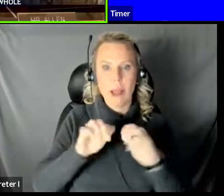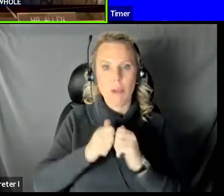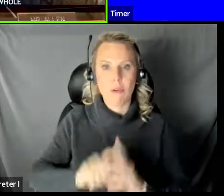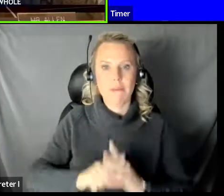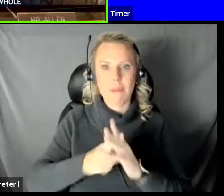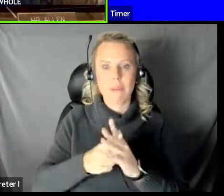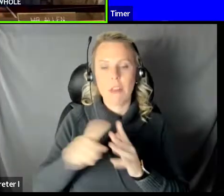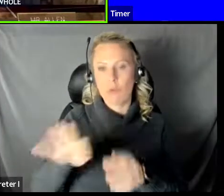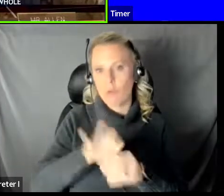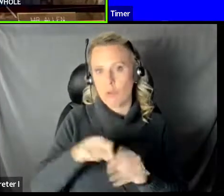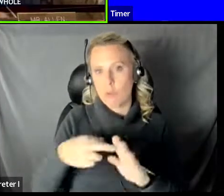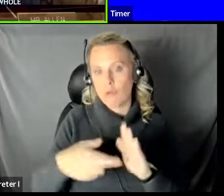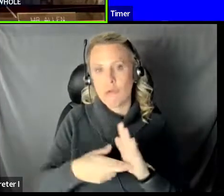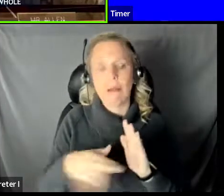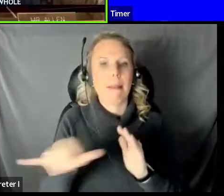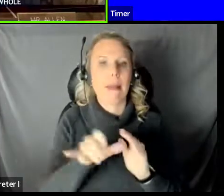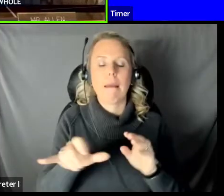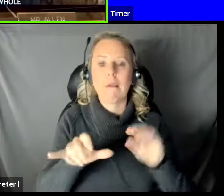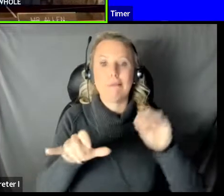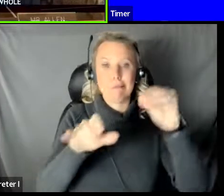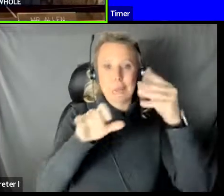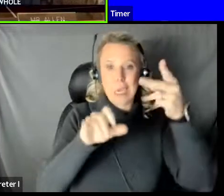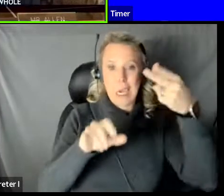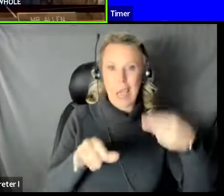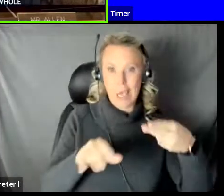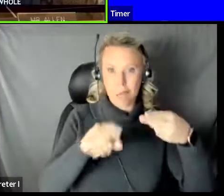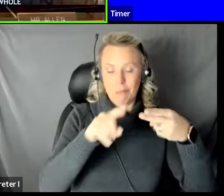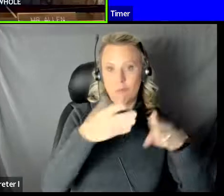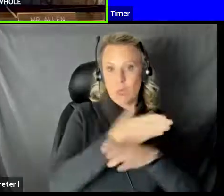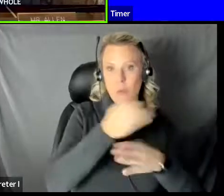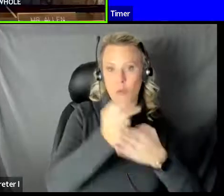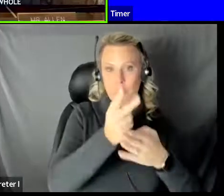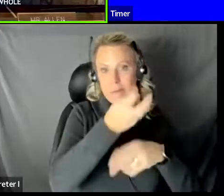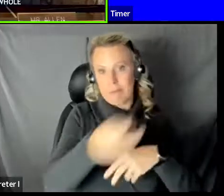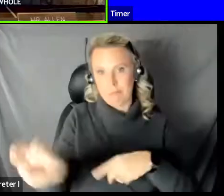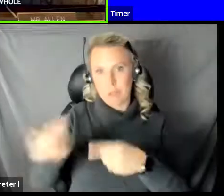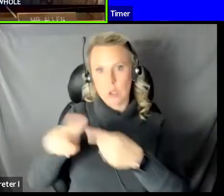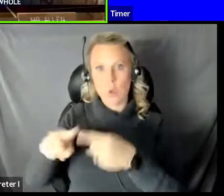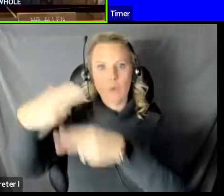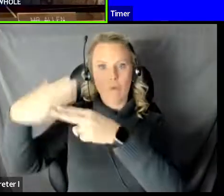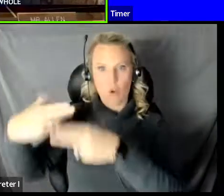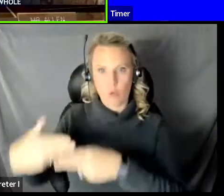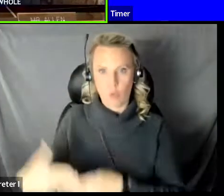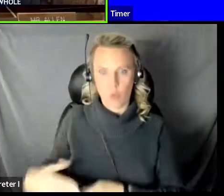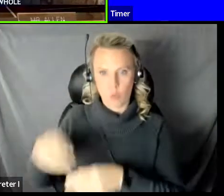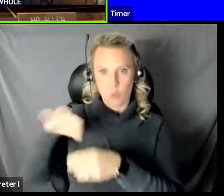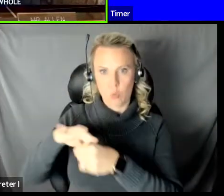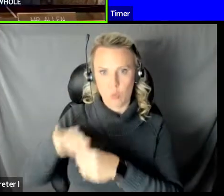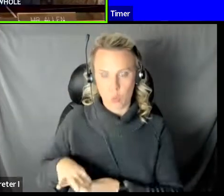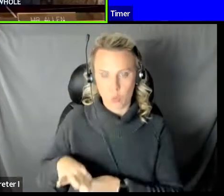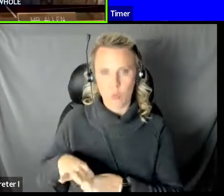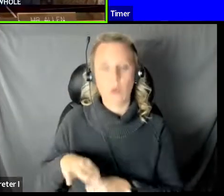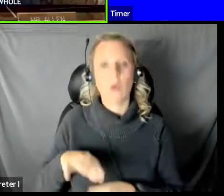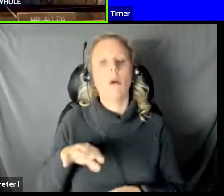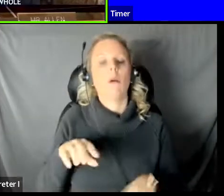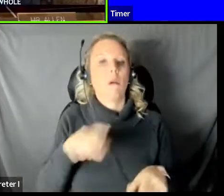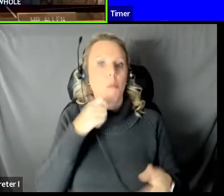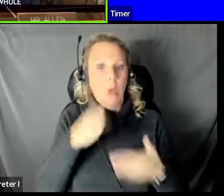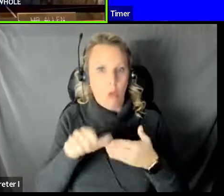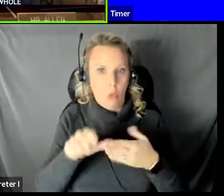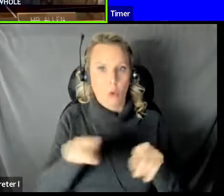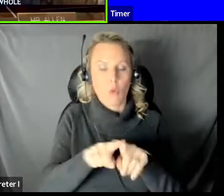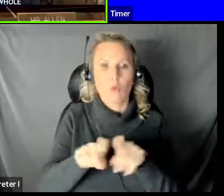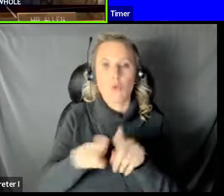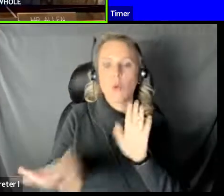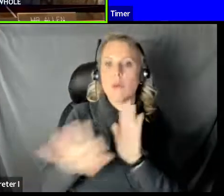voter registration. In other words, move their name off that pre-approved for registration list and onto the voter rolls. The mailer also gives the person the opportunity to affiliate with a political